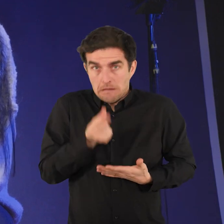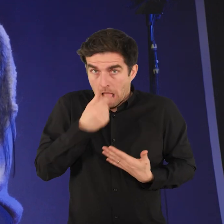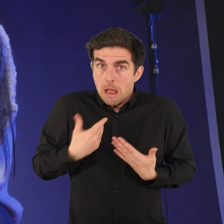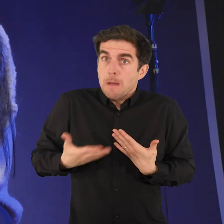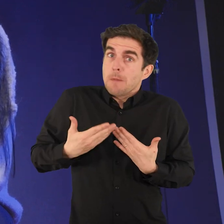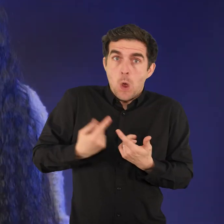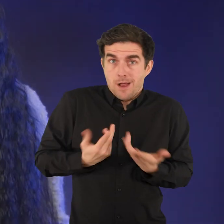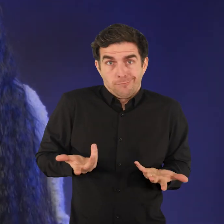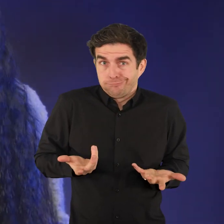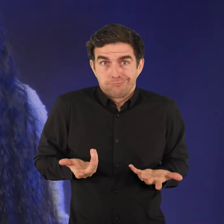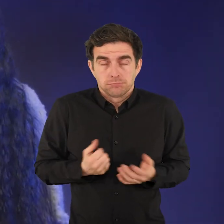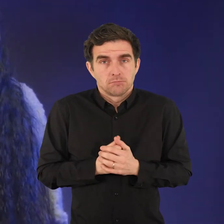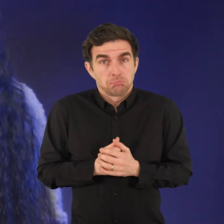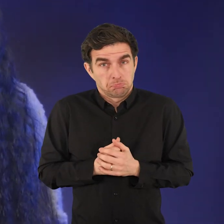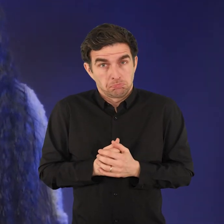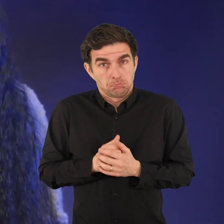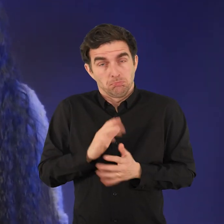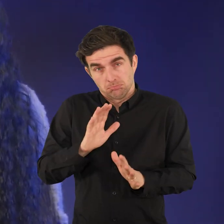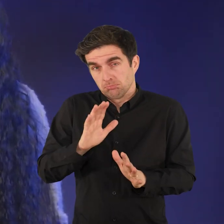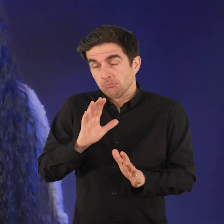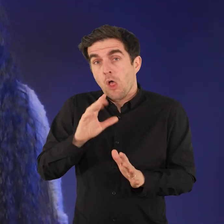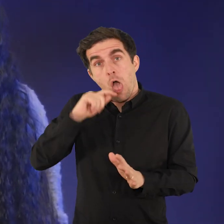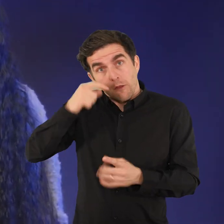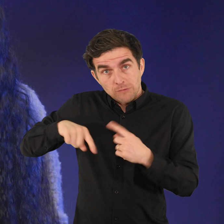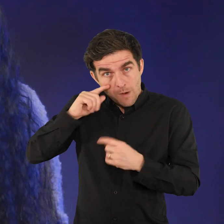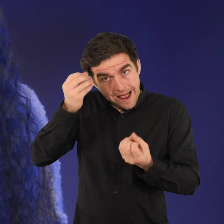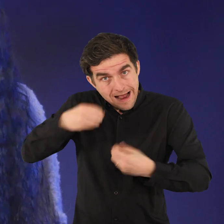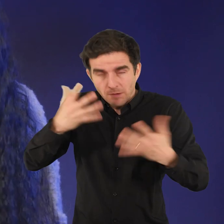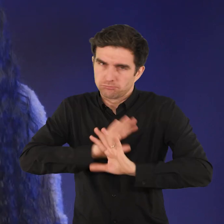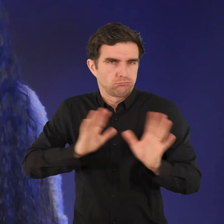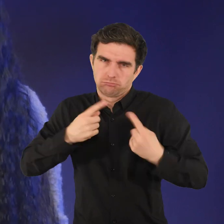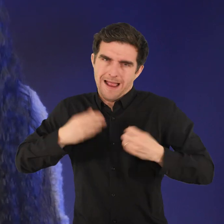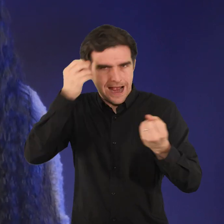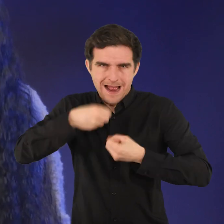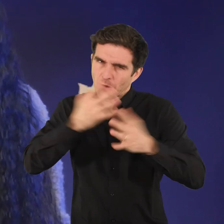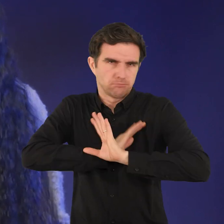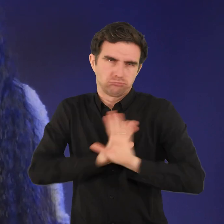now? I don't think Ukrainian people will ever give up. We'll never give up,